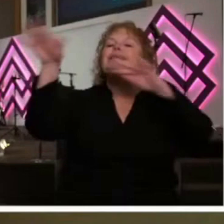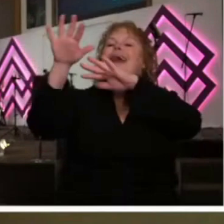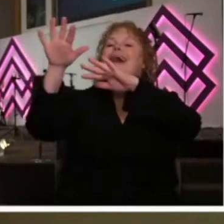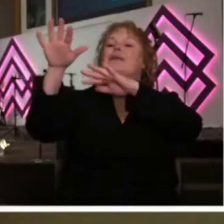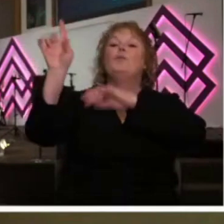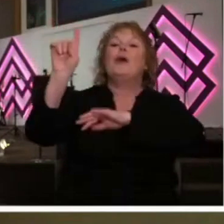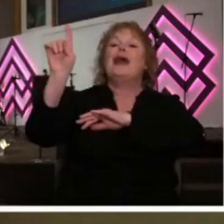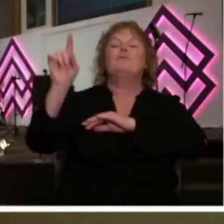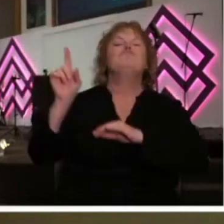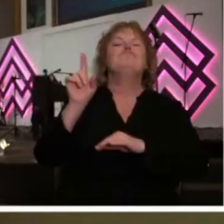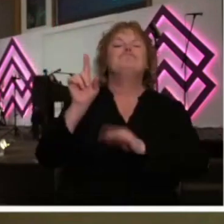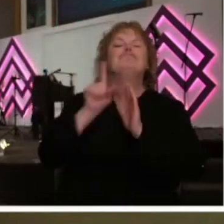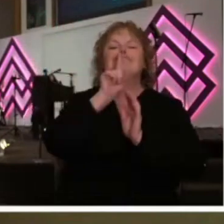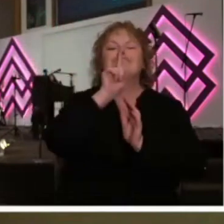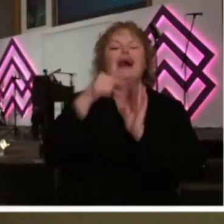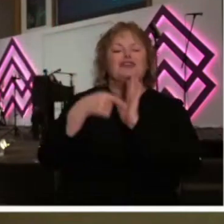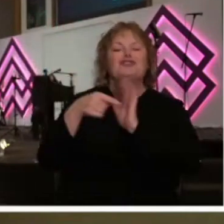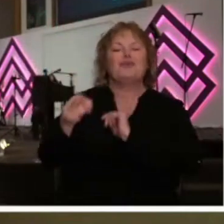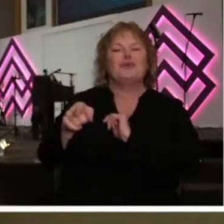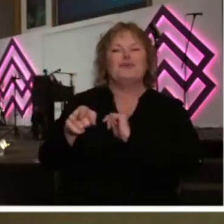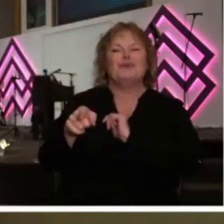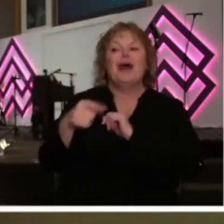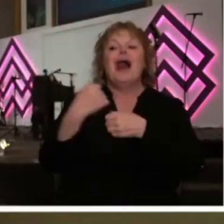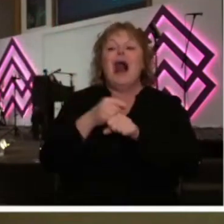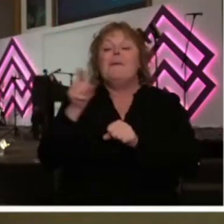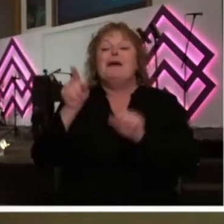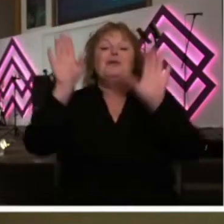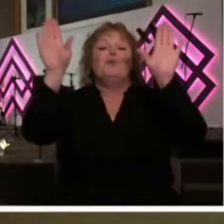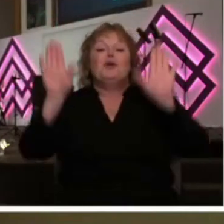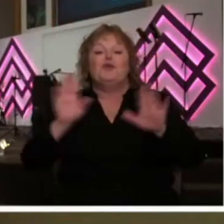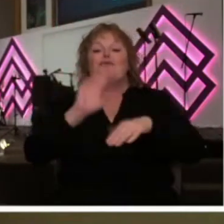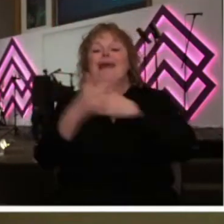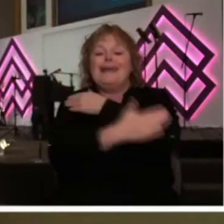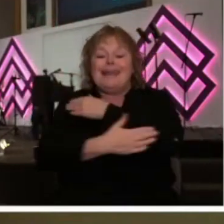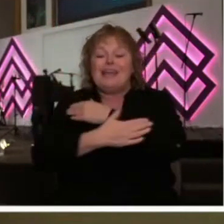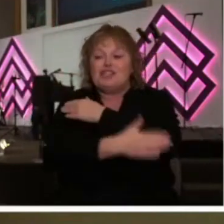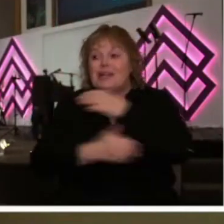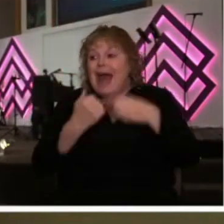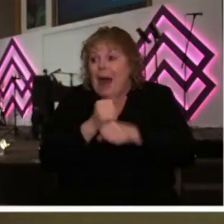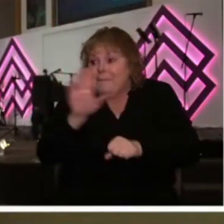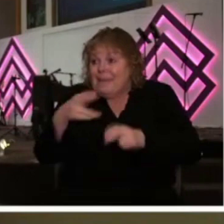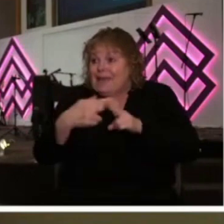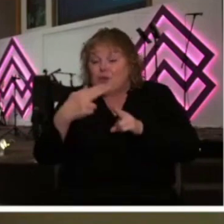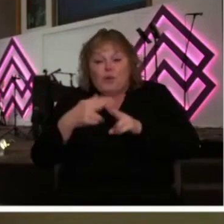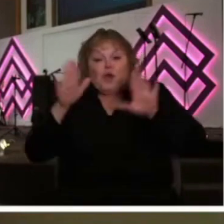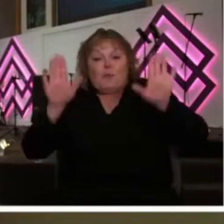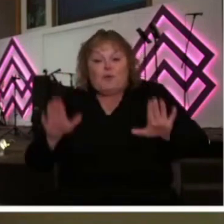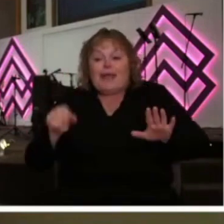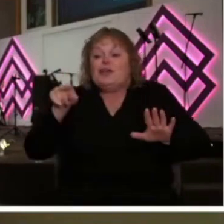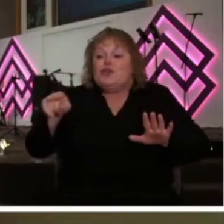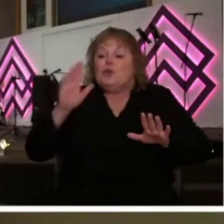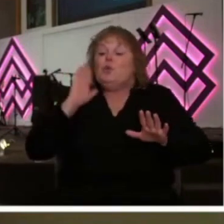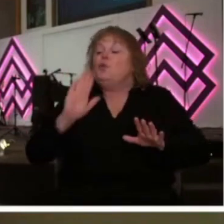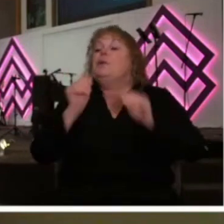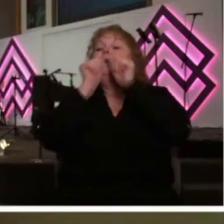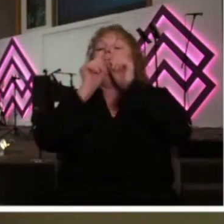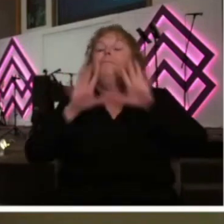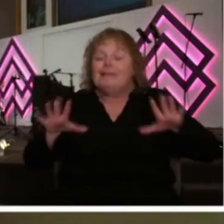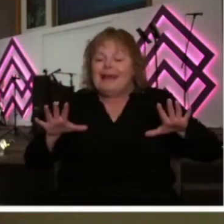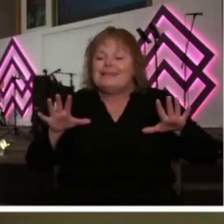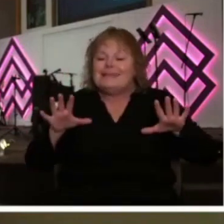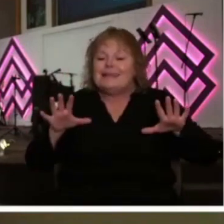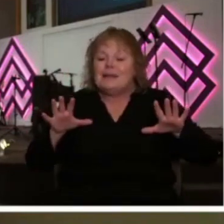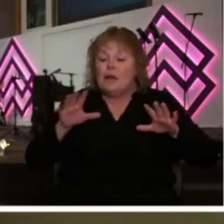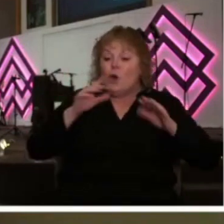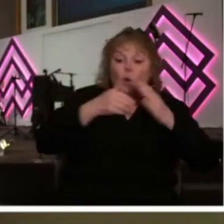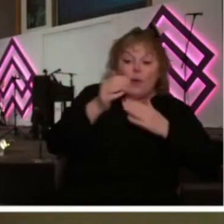you. I will make you a great nation. I will bless you. I will make your name great, and you will be a blessing. I will bless